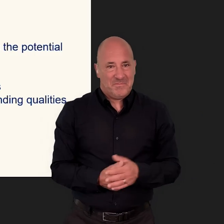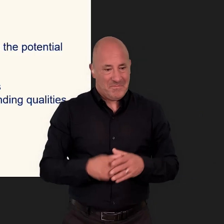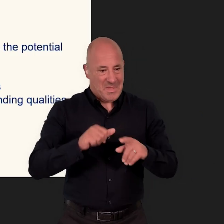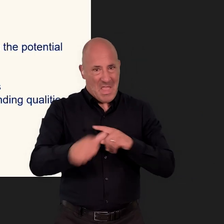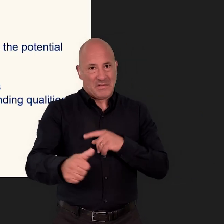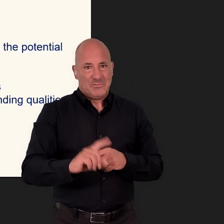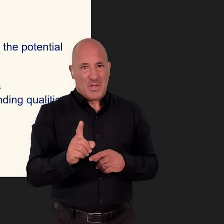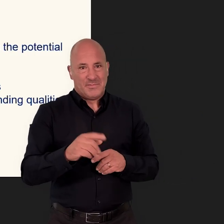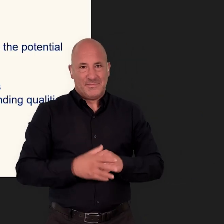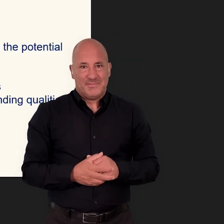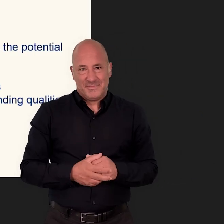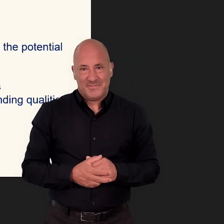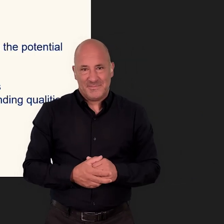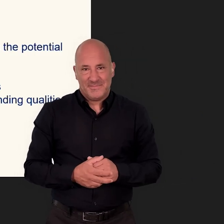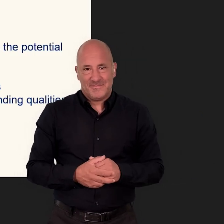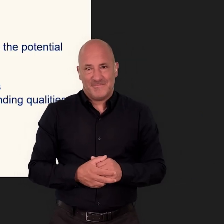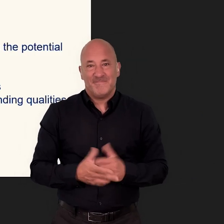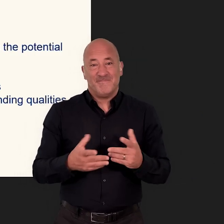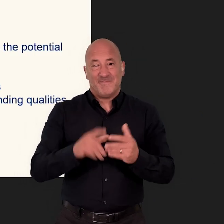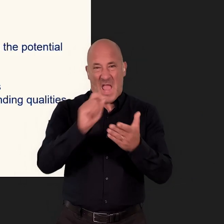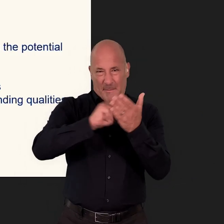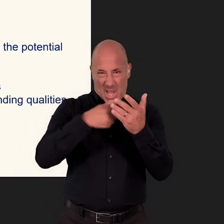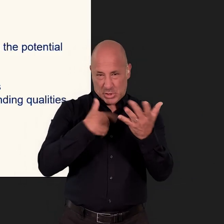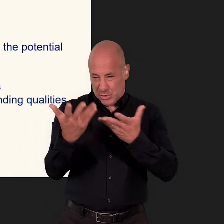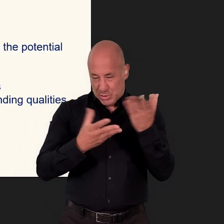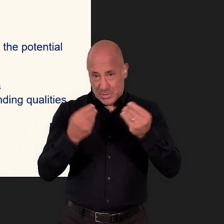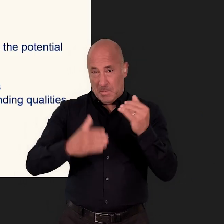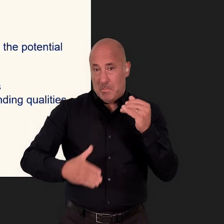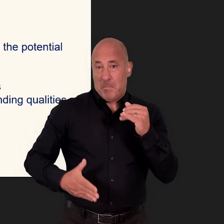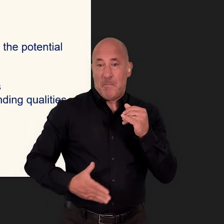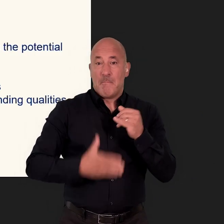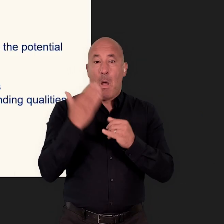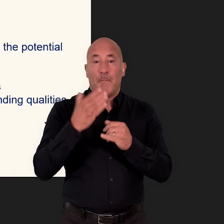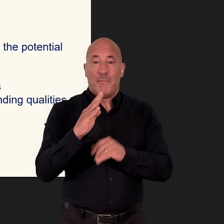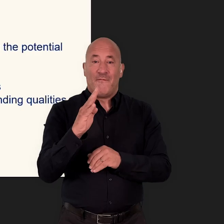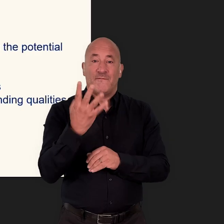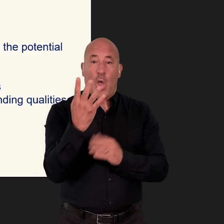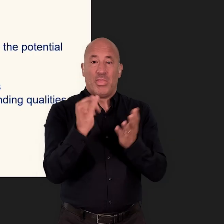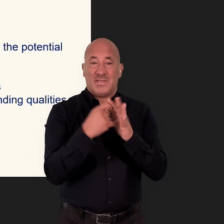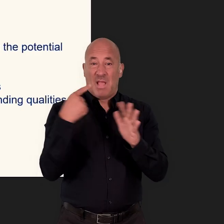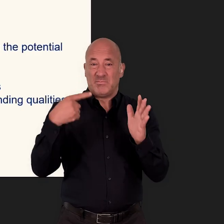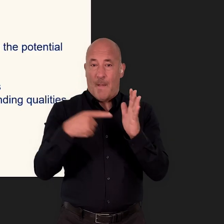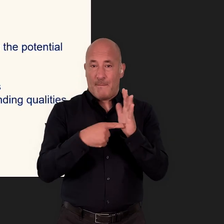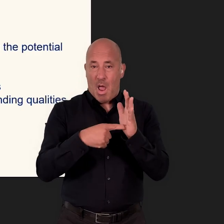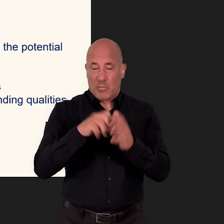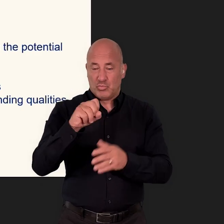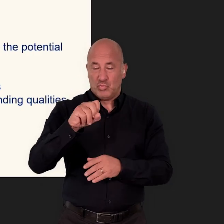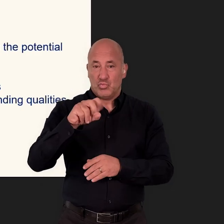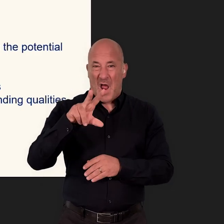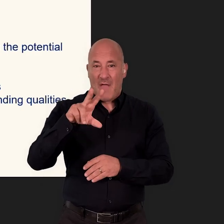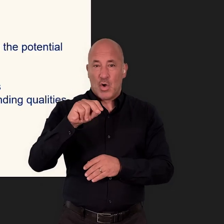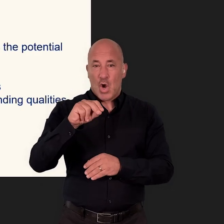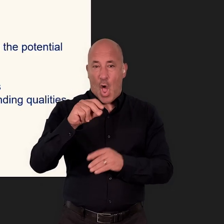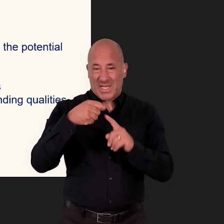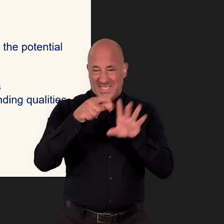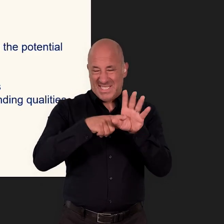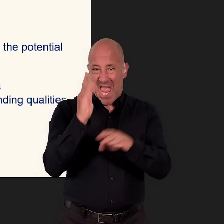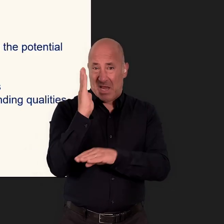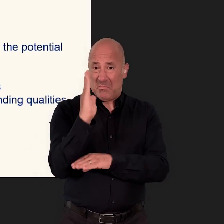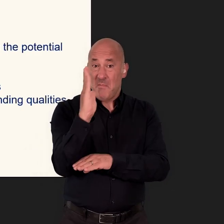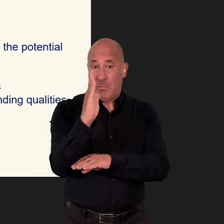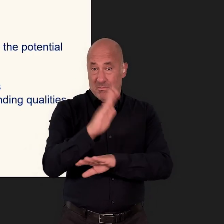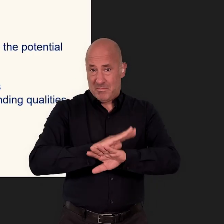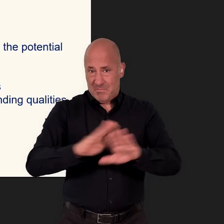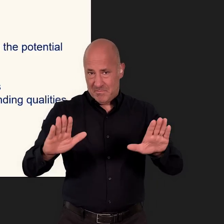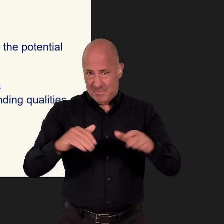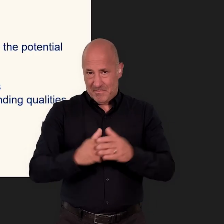So, what happens next? The closing date for applications is the 4th of September at 12 p.m. or